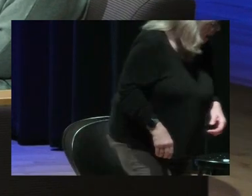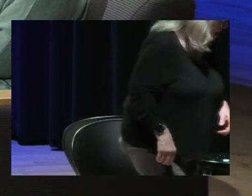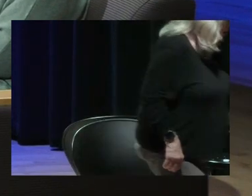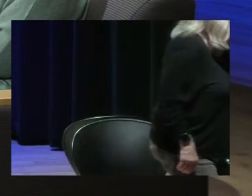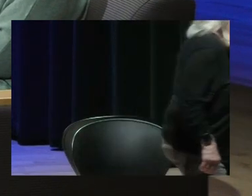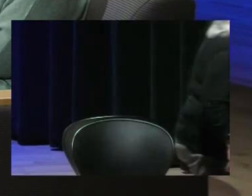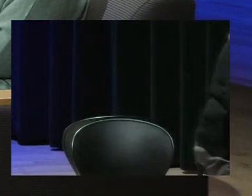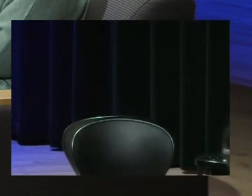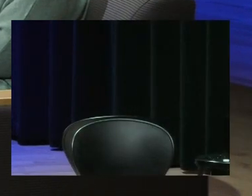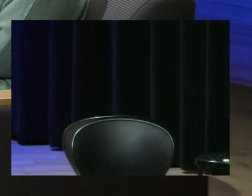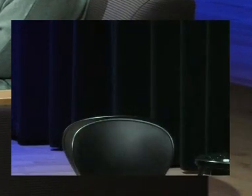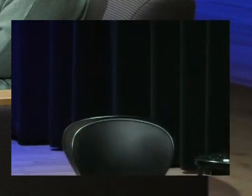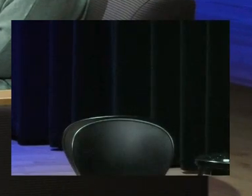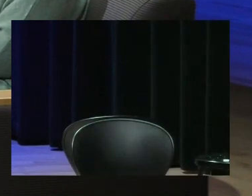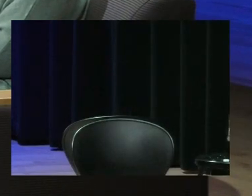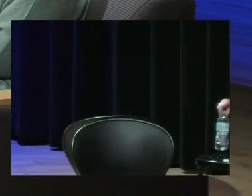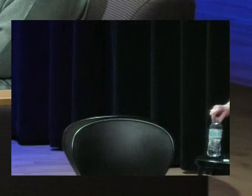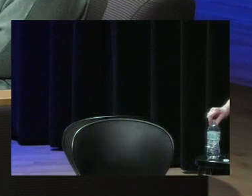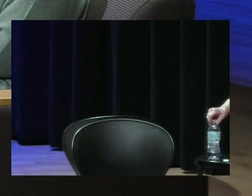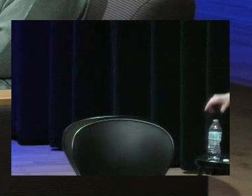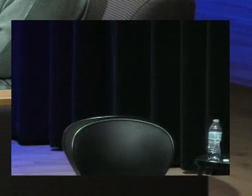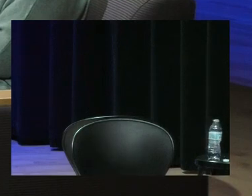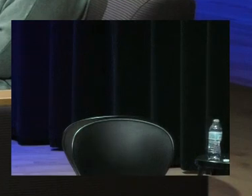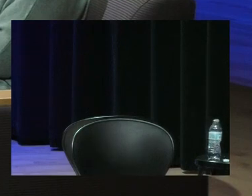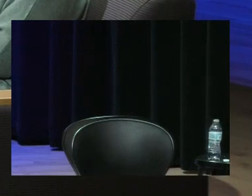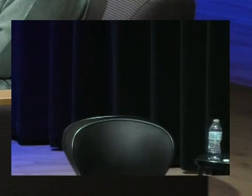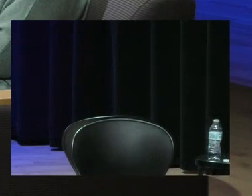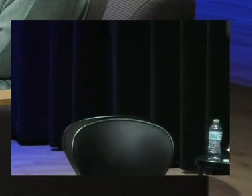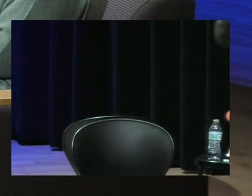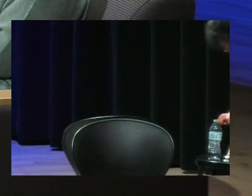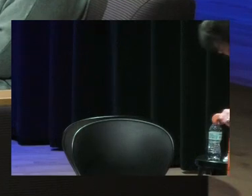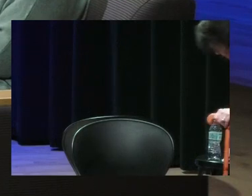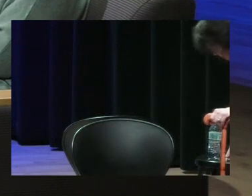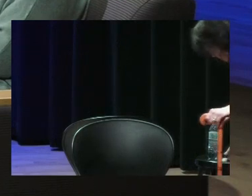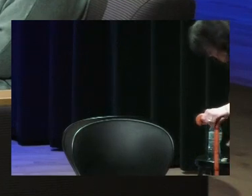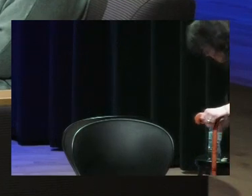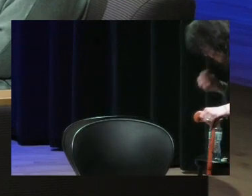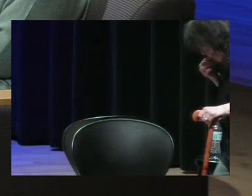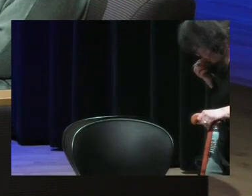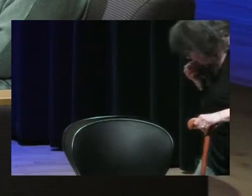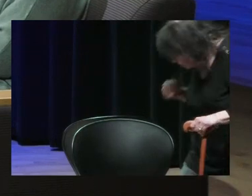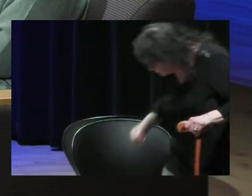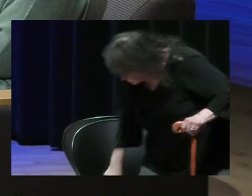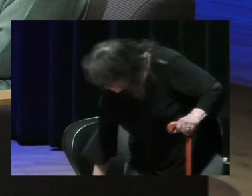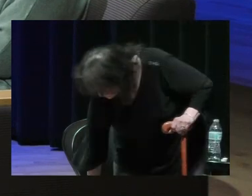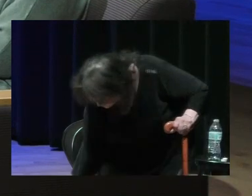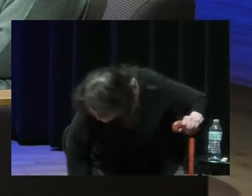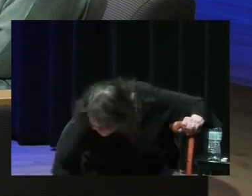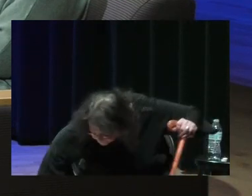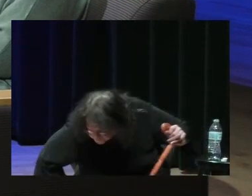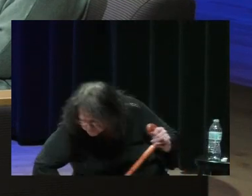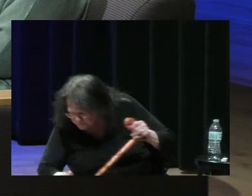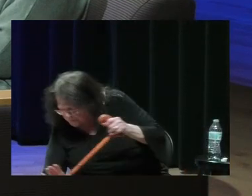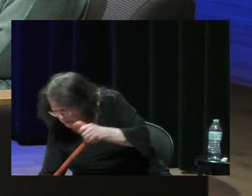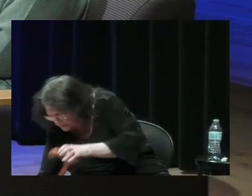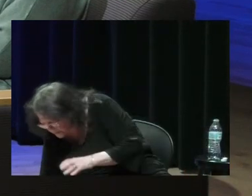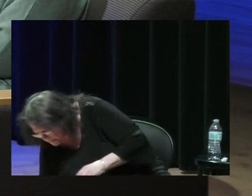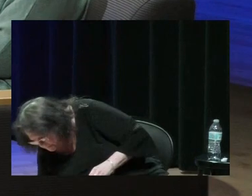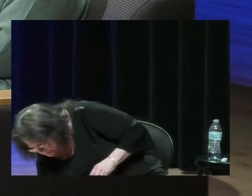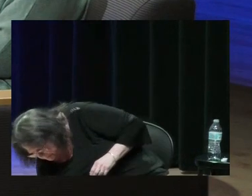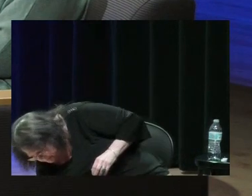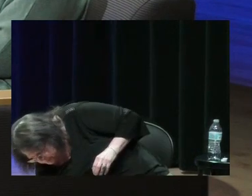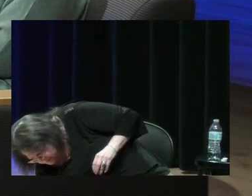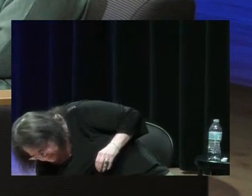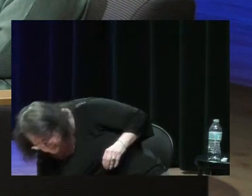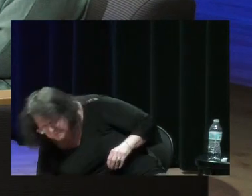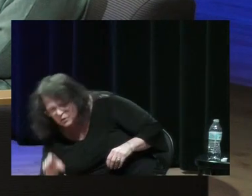I think it is important at this moment to make a decision about what you want social media to be for you. We've had it long enough now. We've tried out a